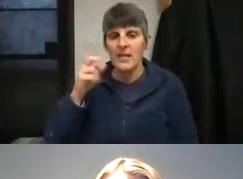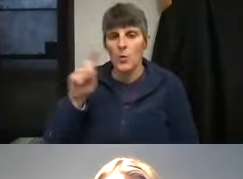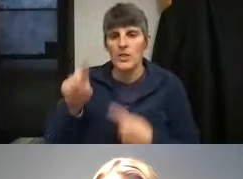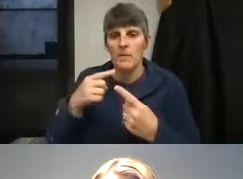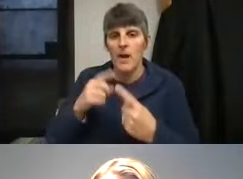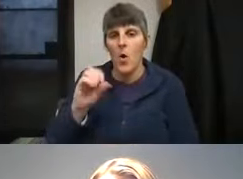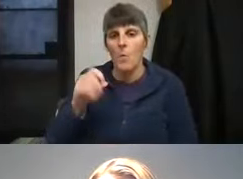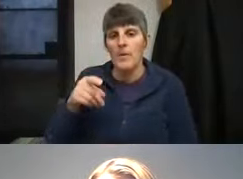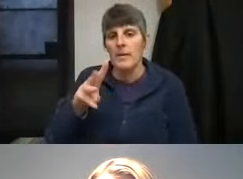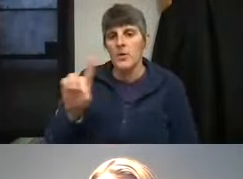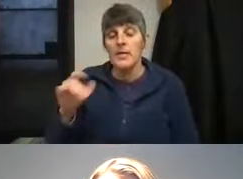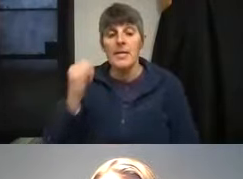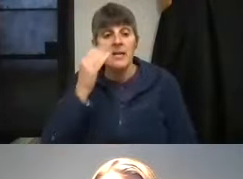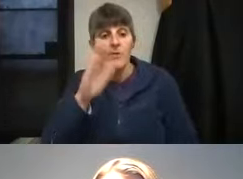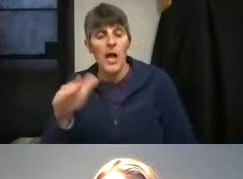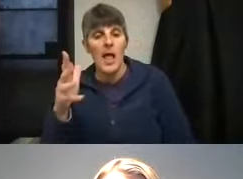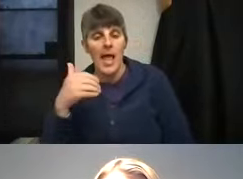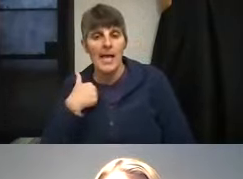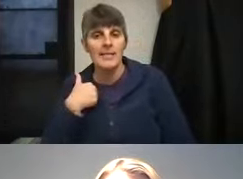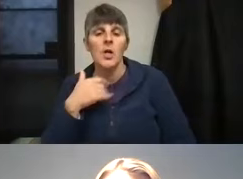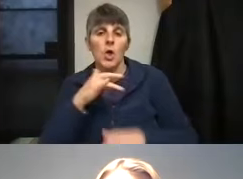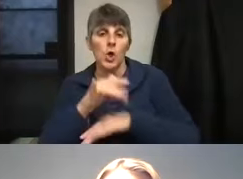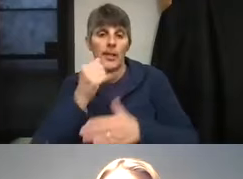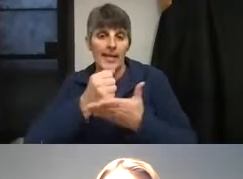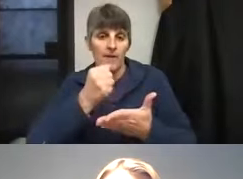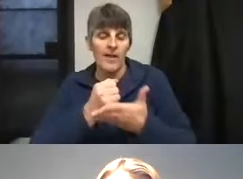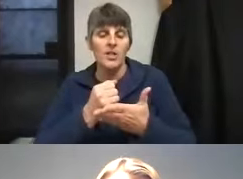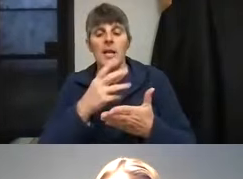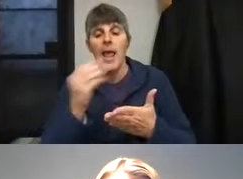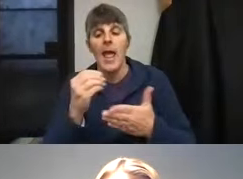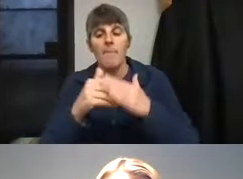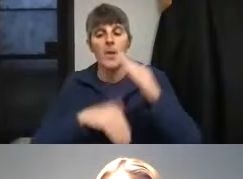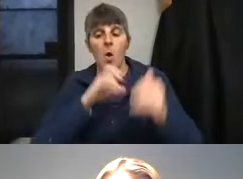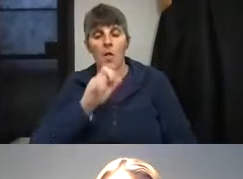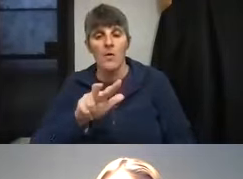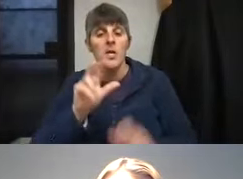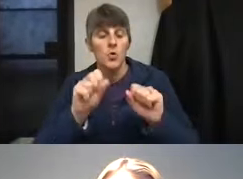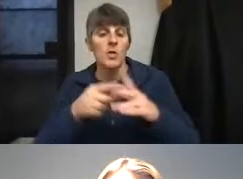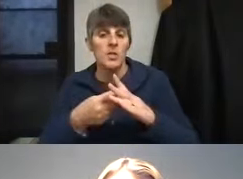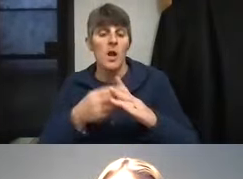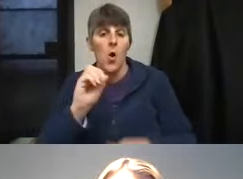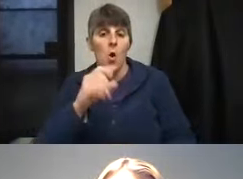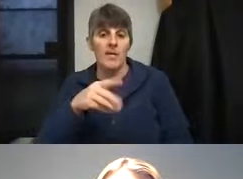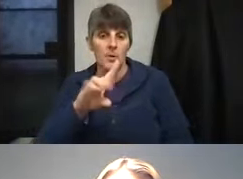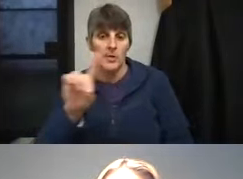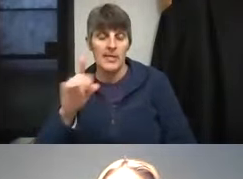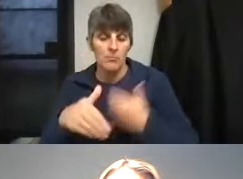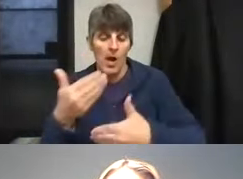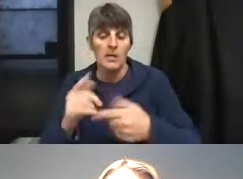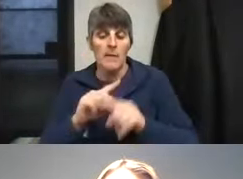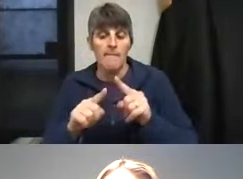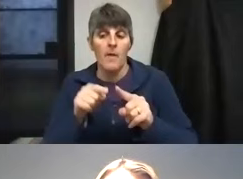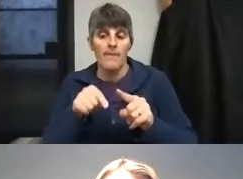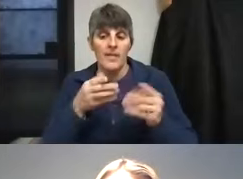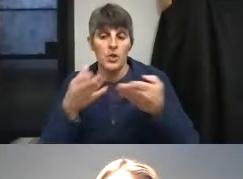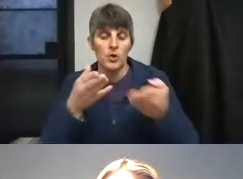OPWDD. If your child has early intervention and is under 3, you can start the OPWDD process, but the